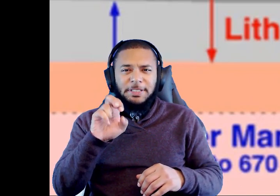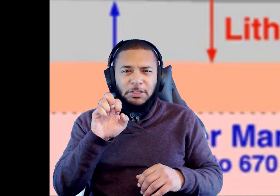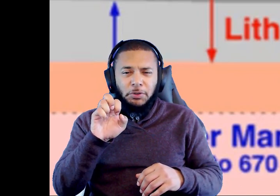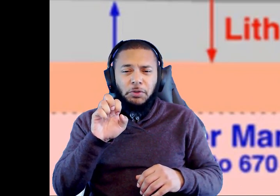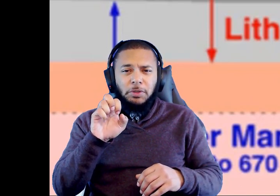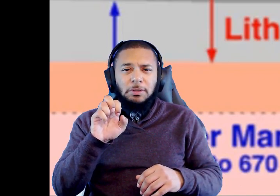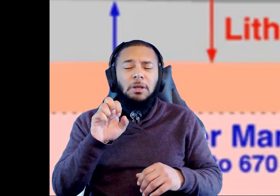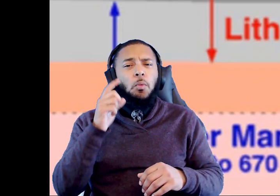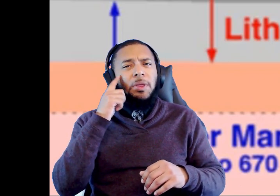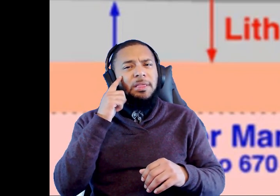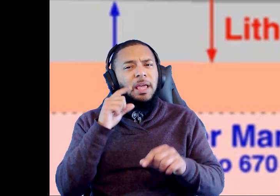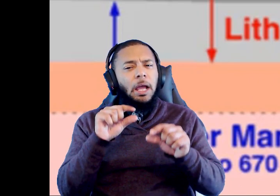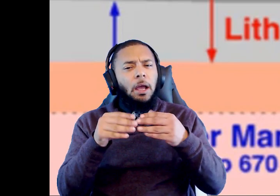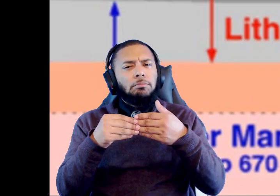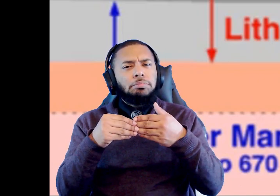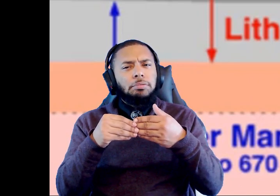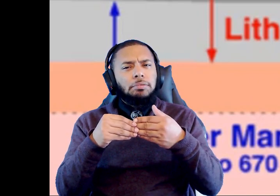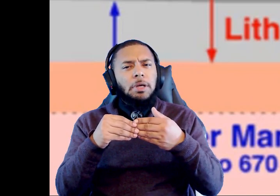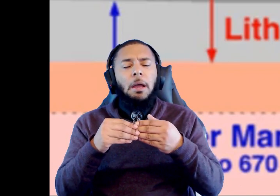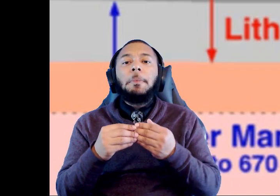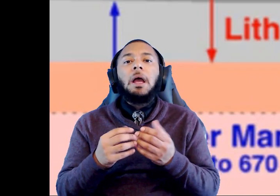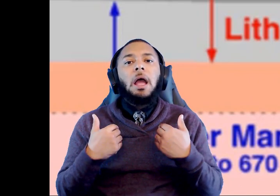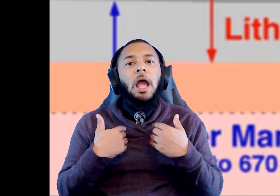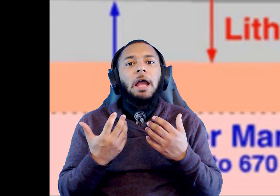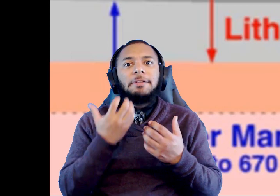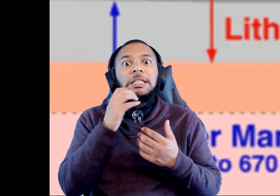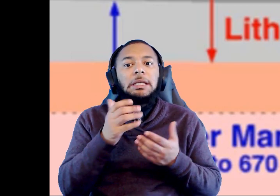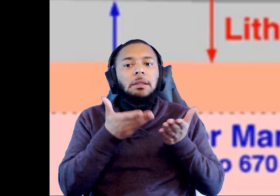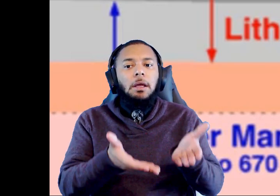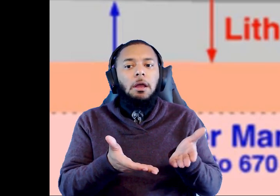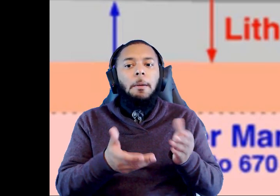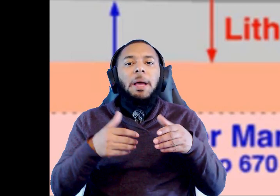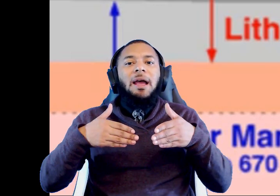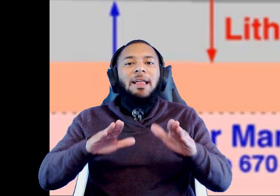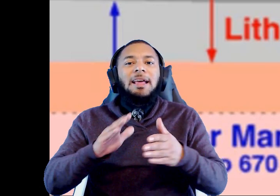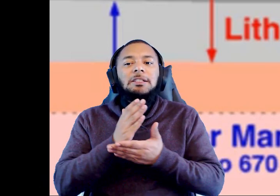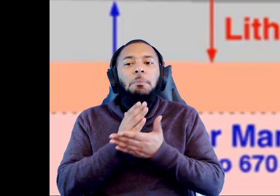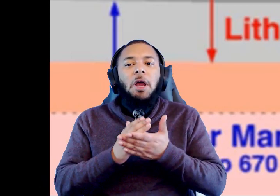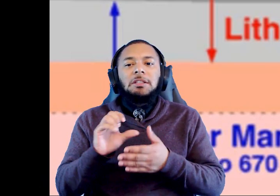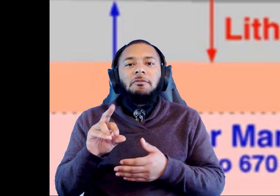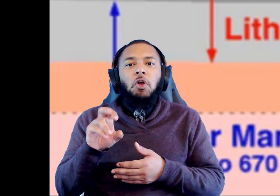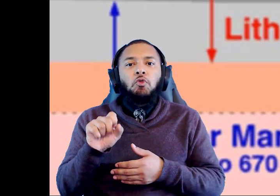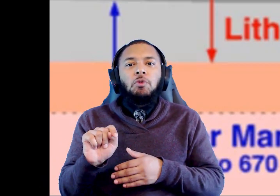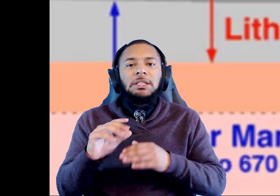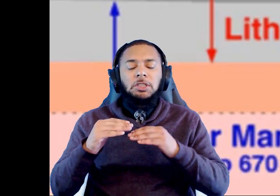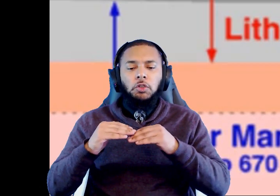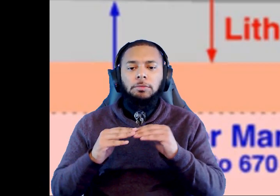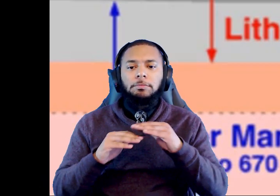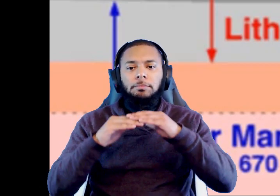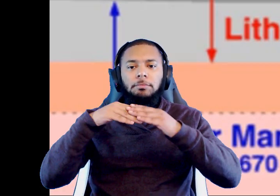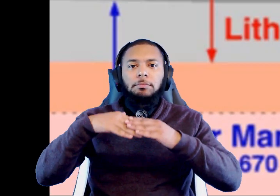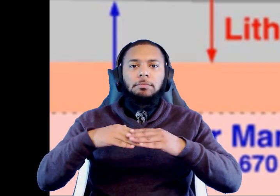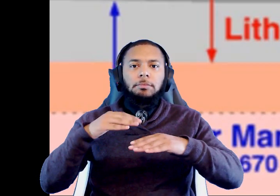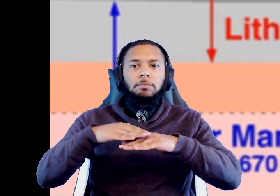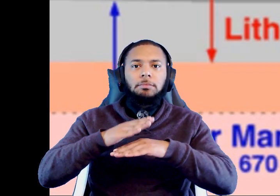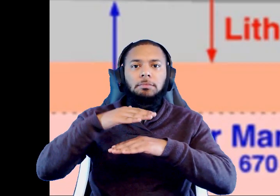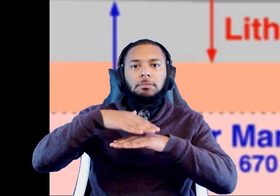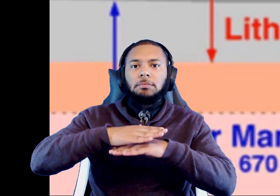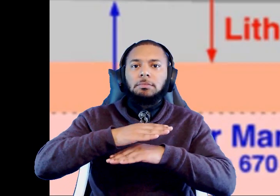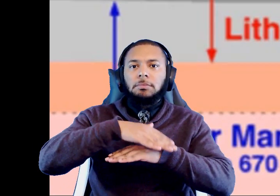bit of heat, but it does allow pieces of the crust to somewhat float on top of it and maybe move around on